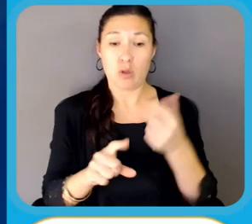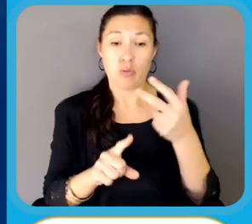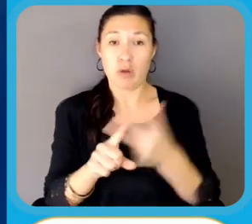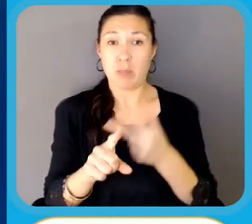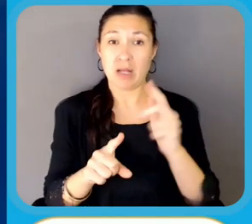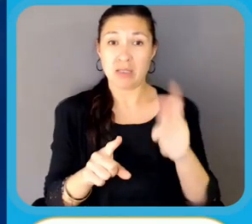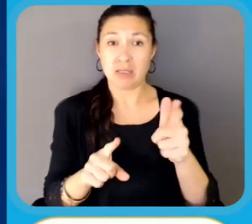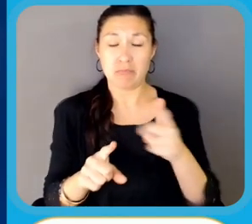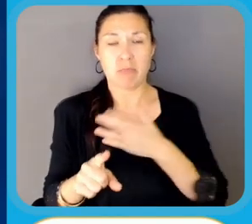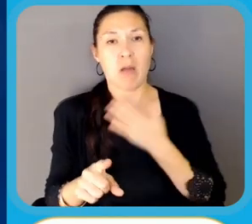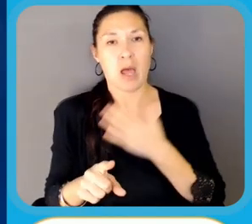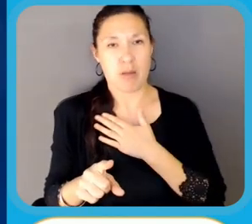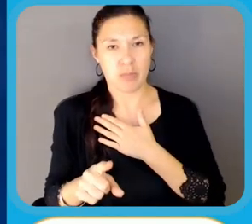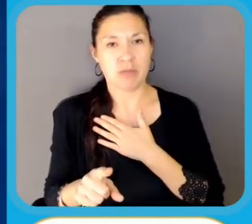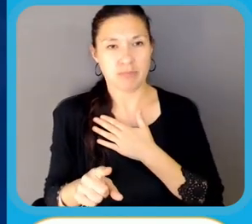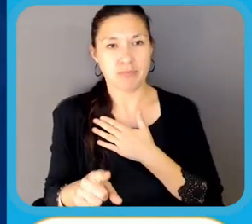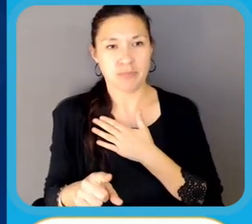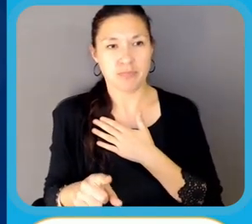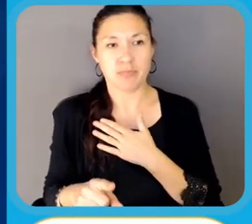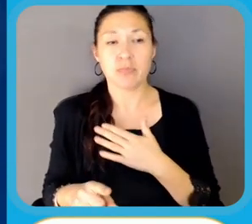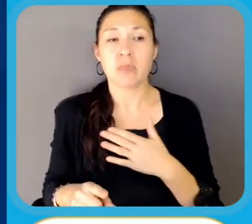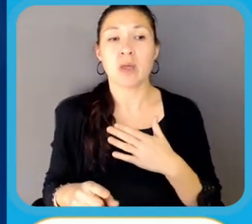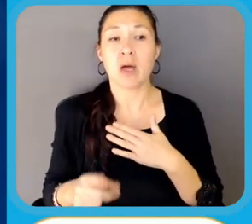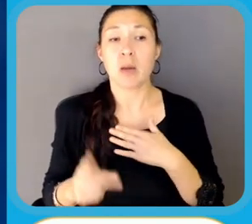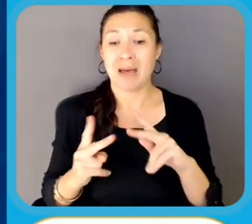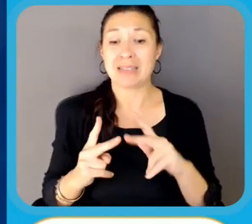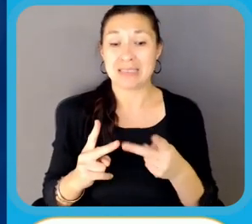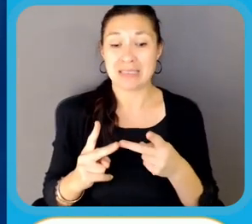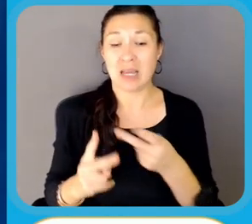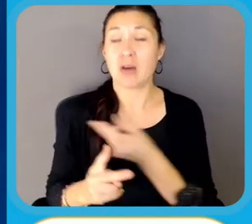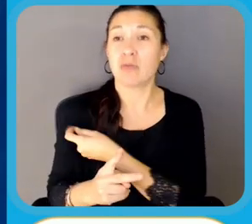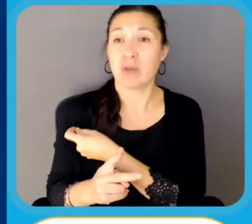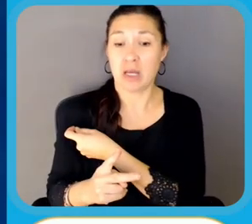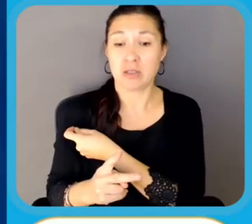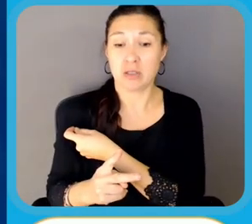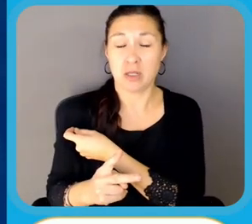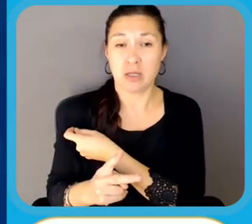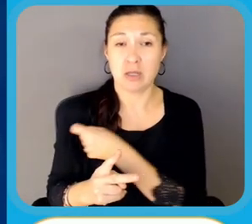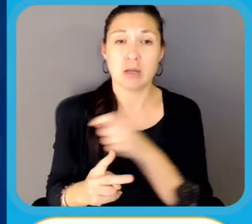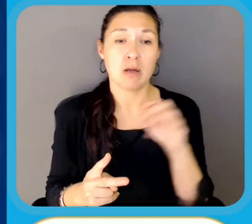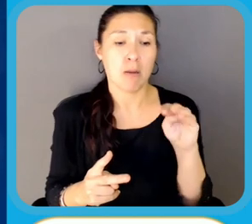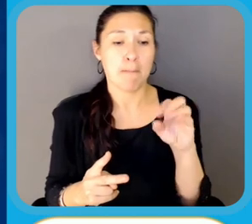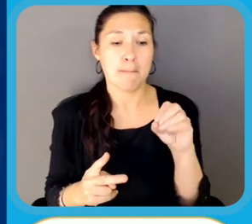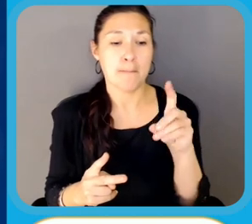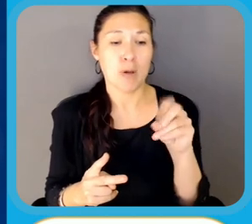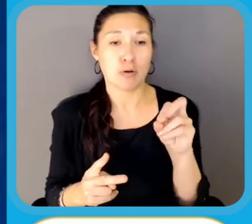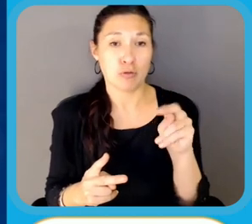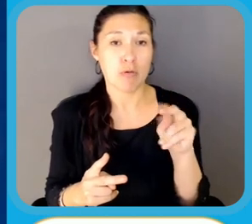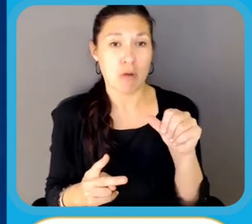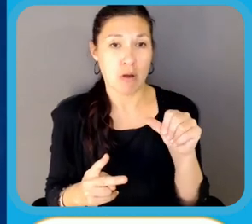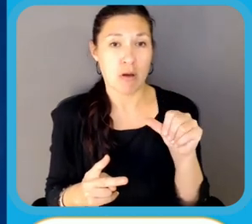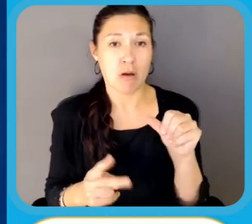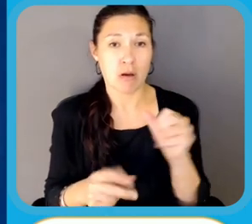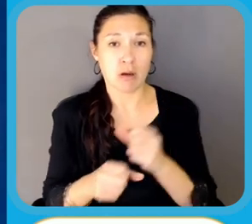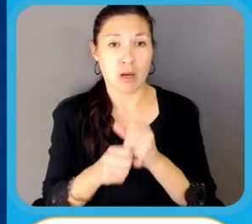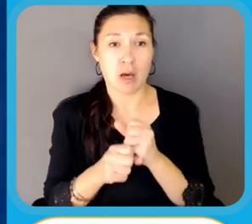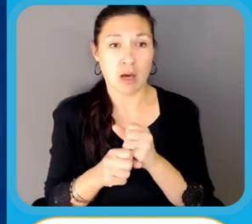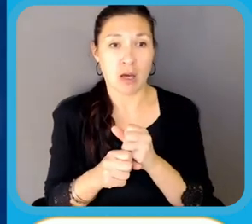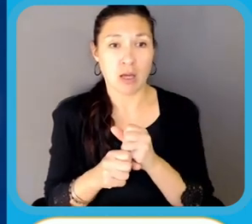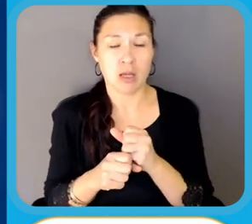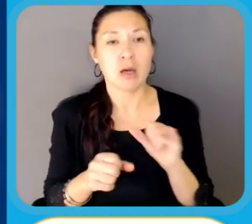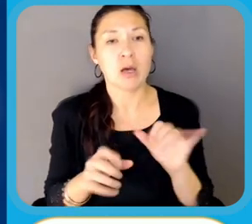I did. I received my second dose of the Moderna vaccine. And this was so important to